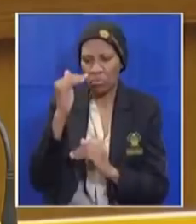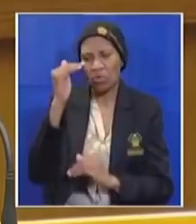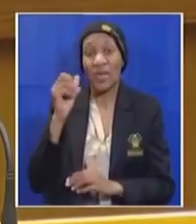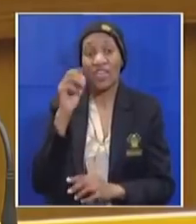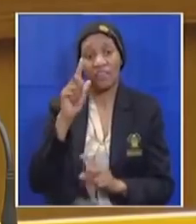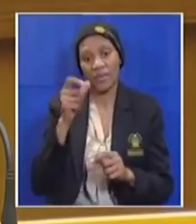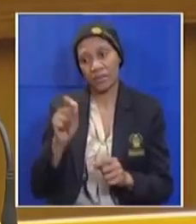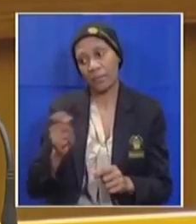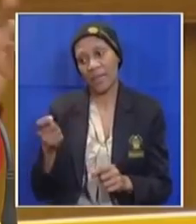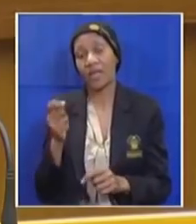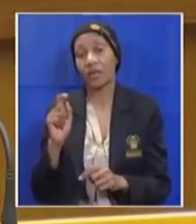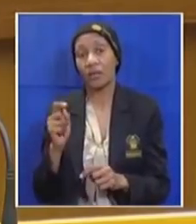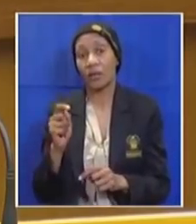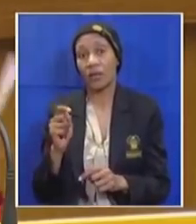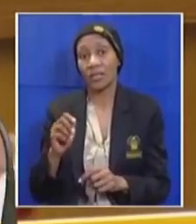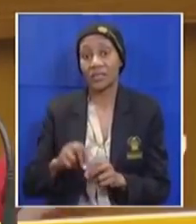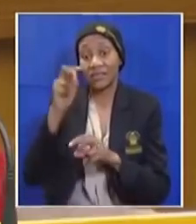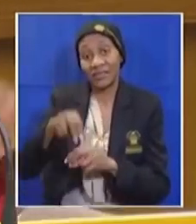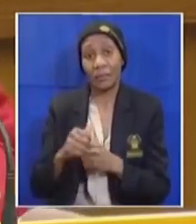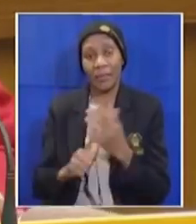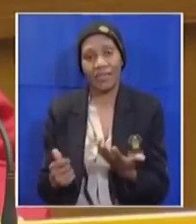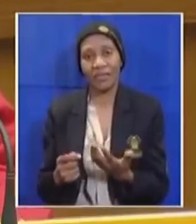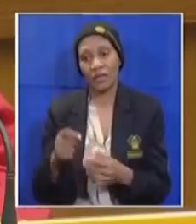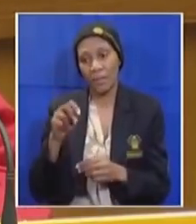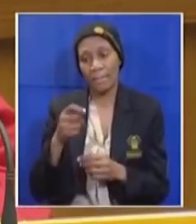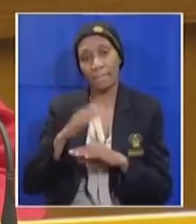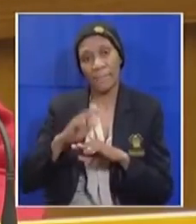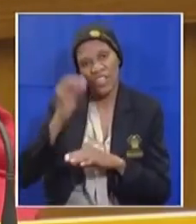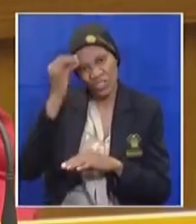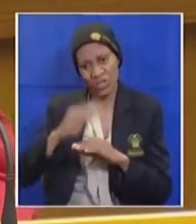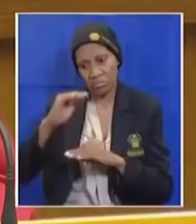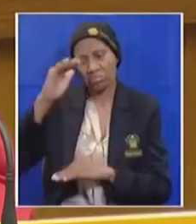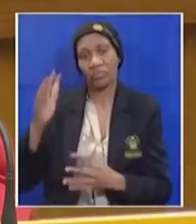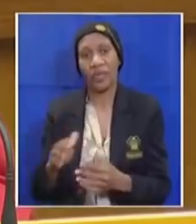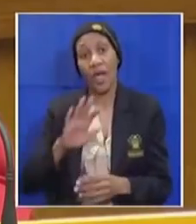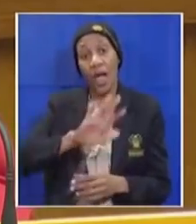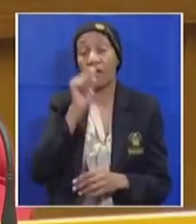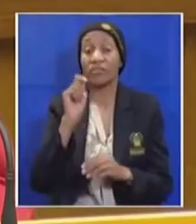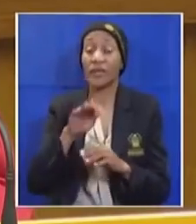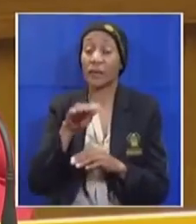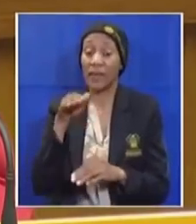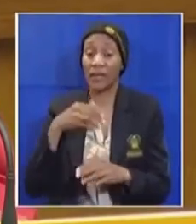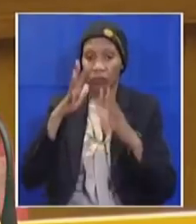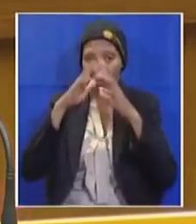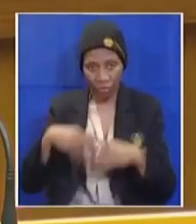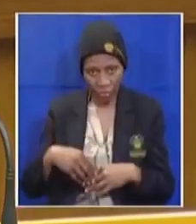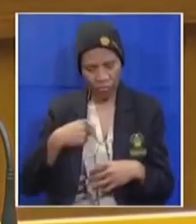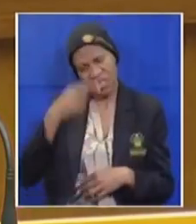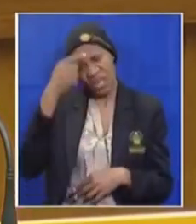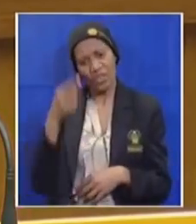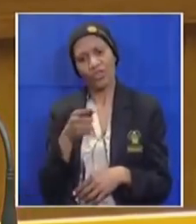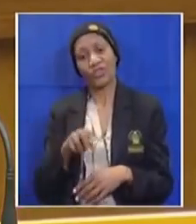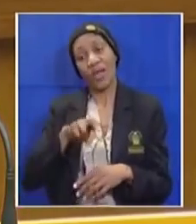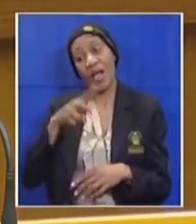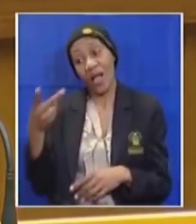and loan books, which simply cannot be recovered. When African Bank collapsed, we thought it was going to be a lesson